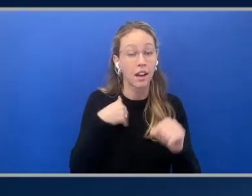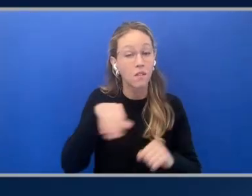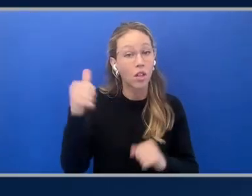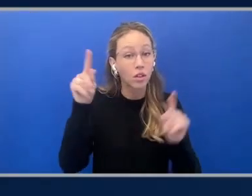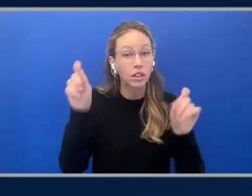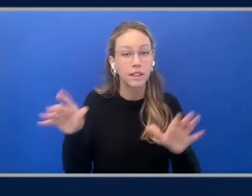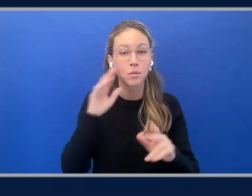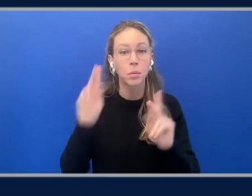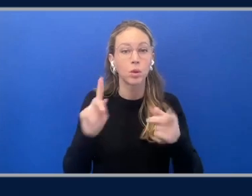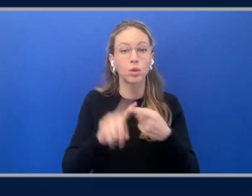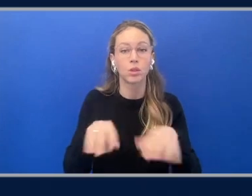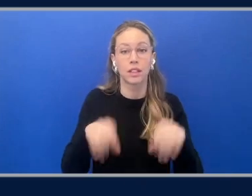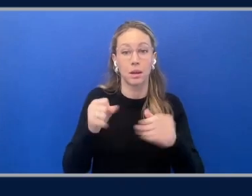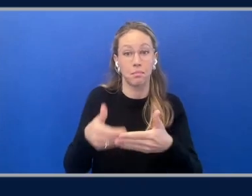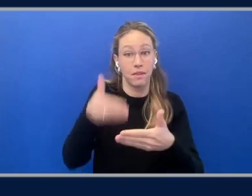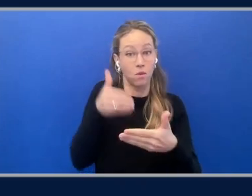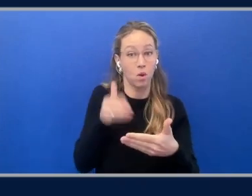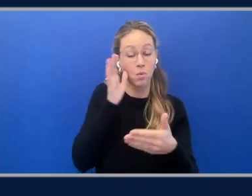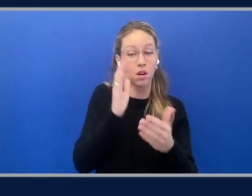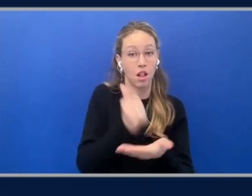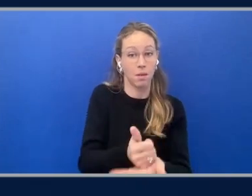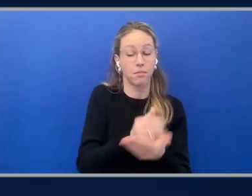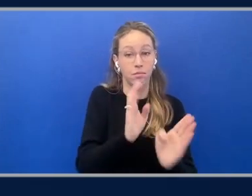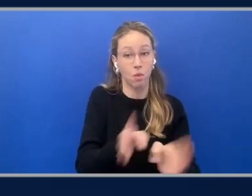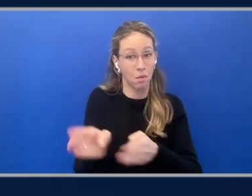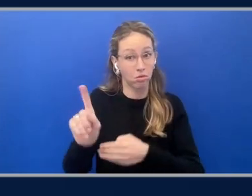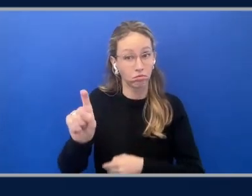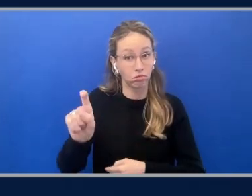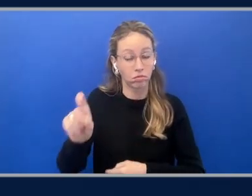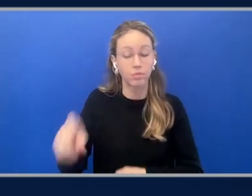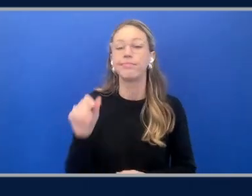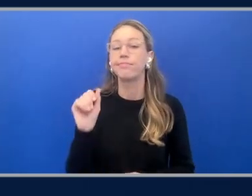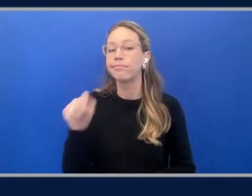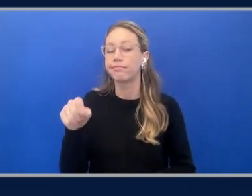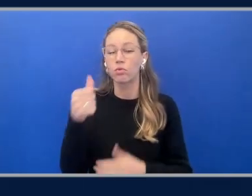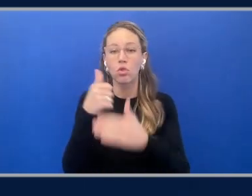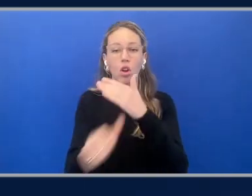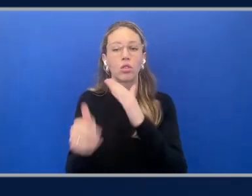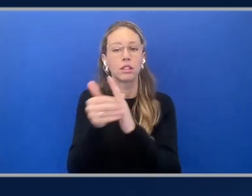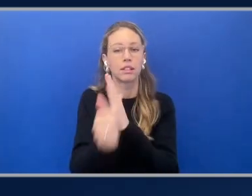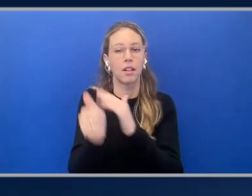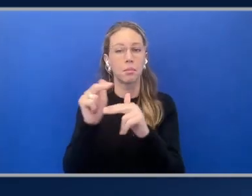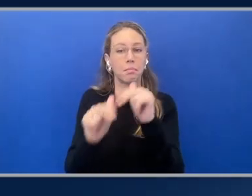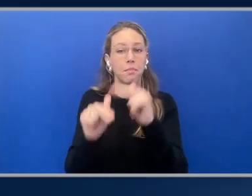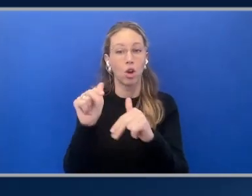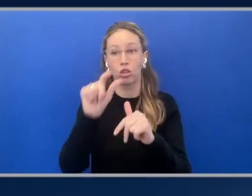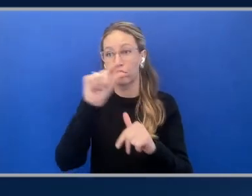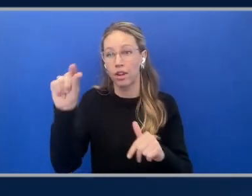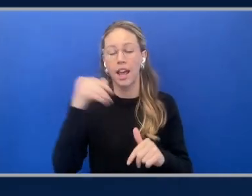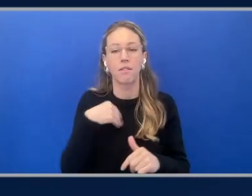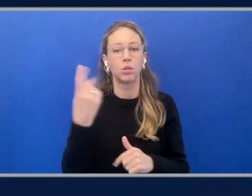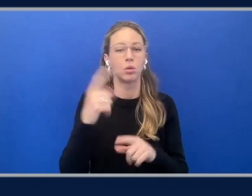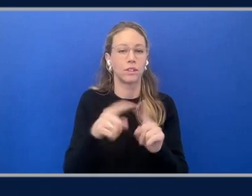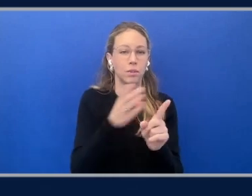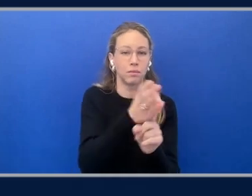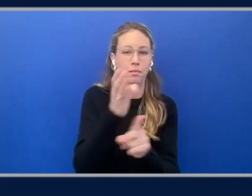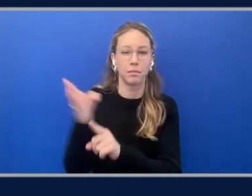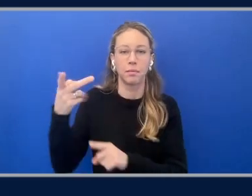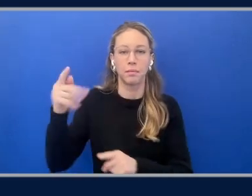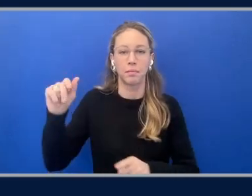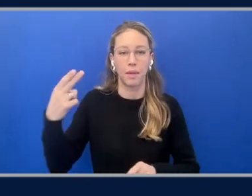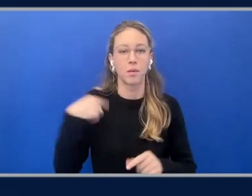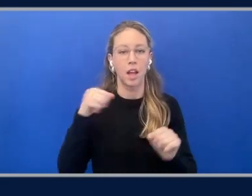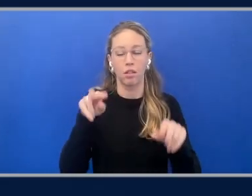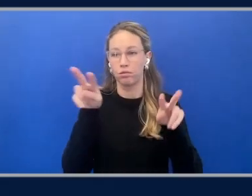beforehand that would help out in preparation for it? And so in Skill Builder, there's actually two paths that we can look at. There's